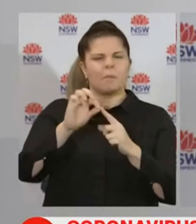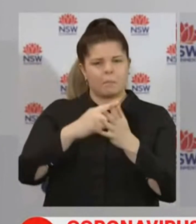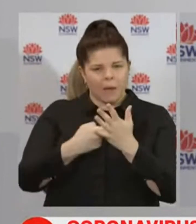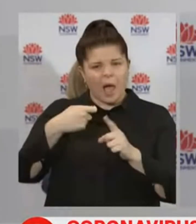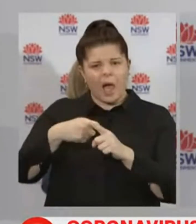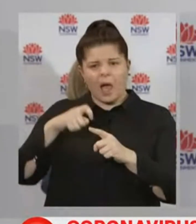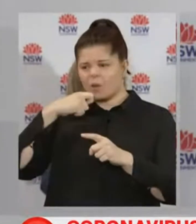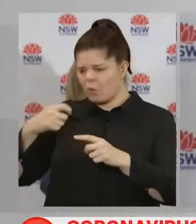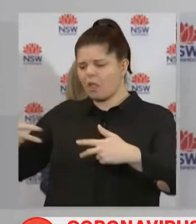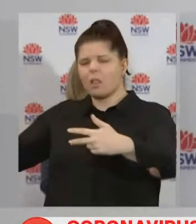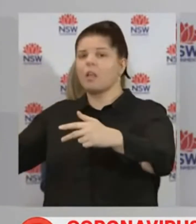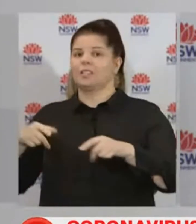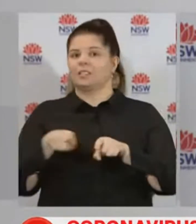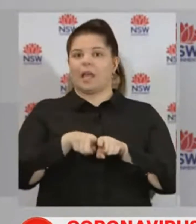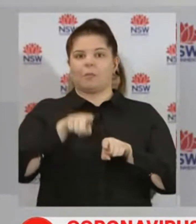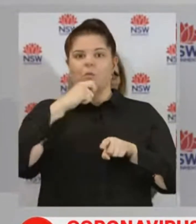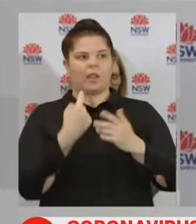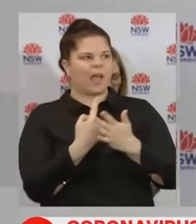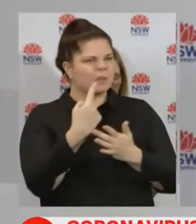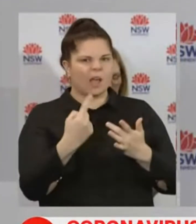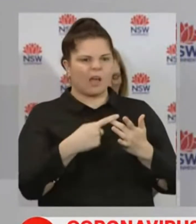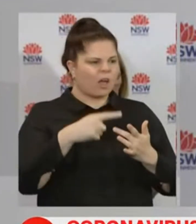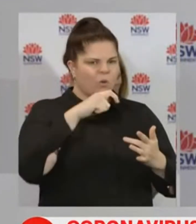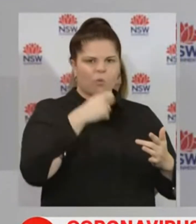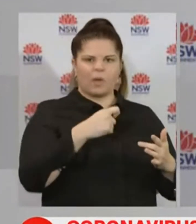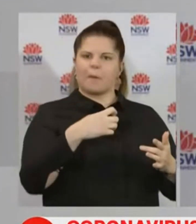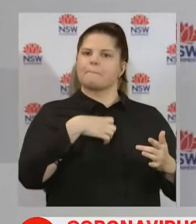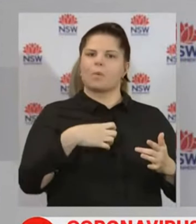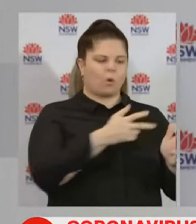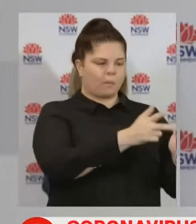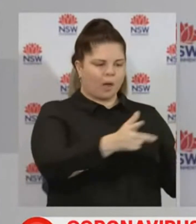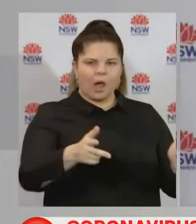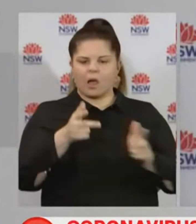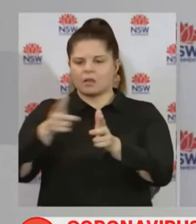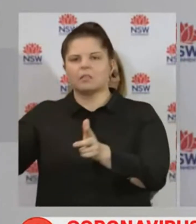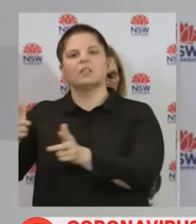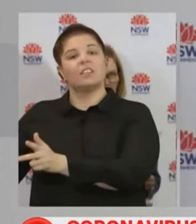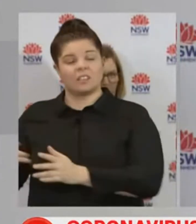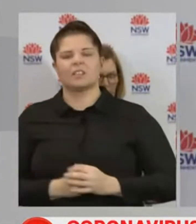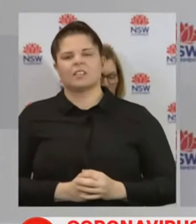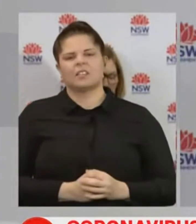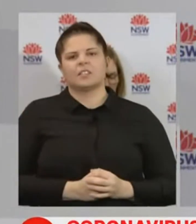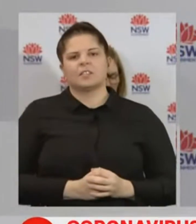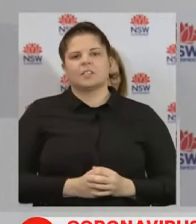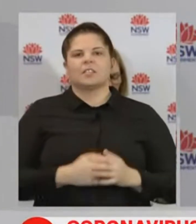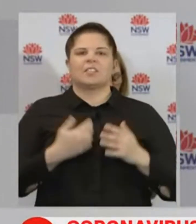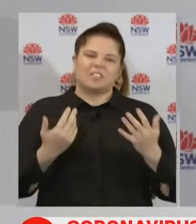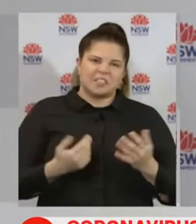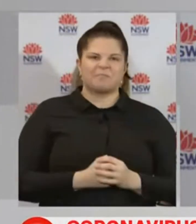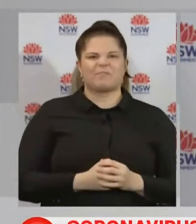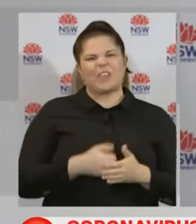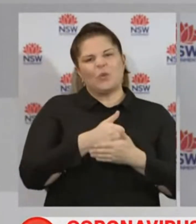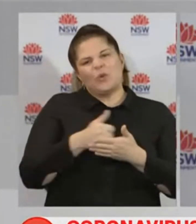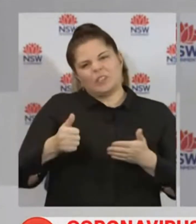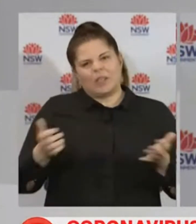parking stations will be made available. Again, it's not a message you'd give without COVID about we normally encourage people to catch